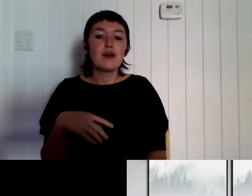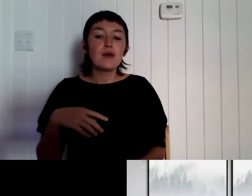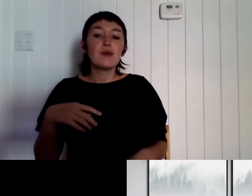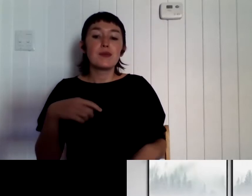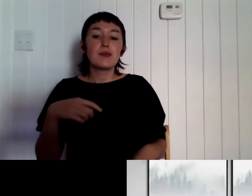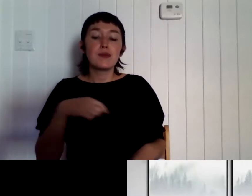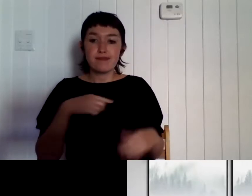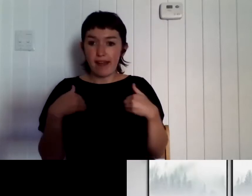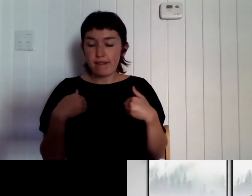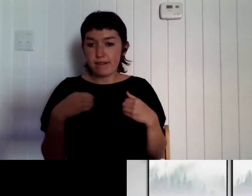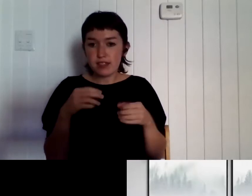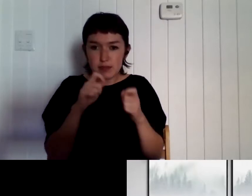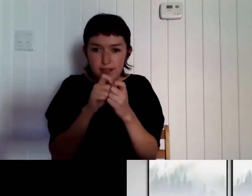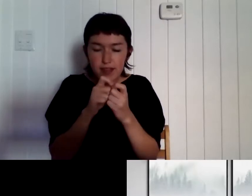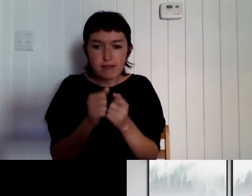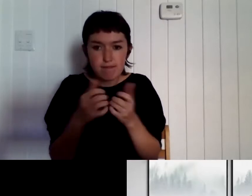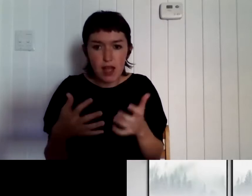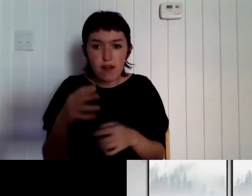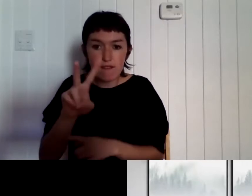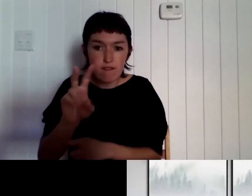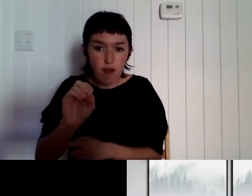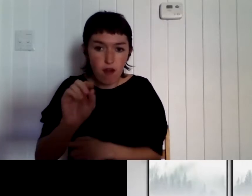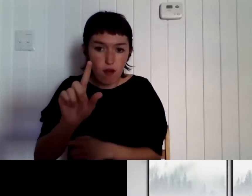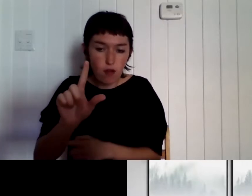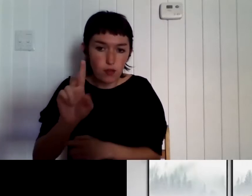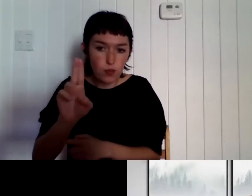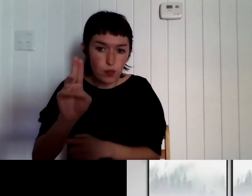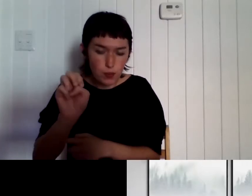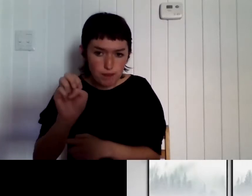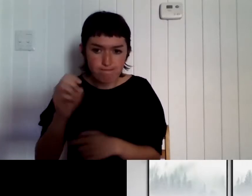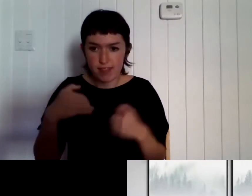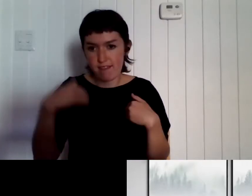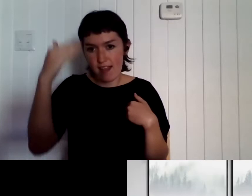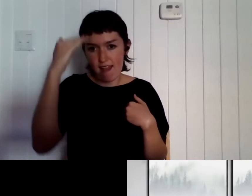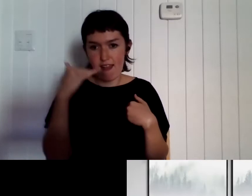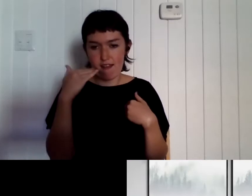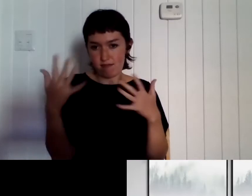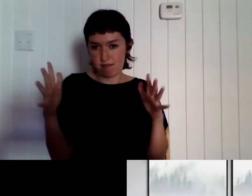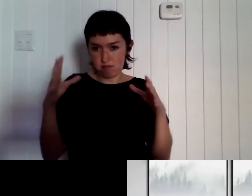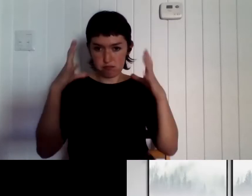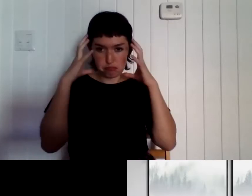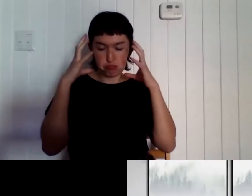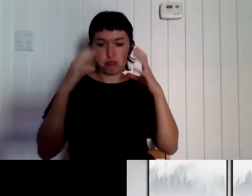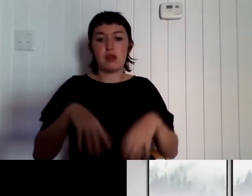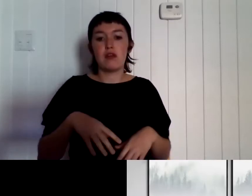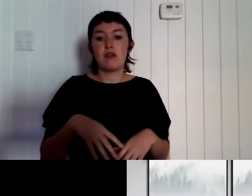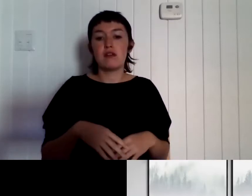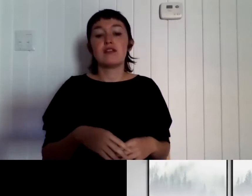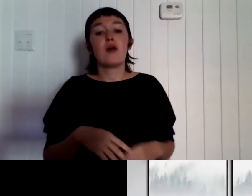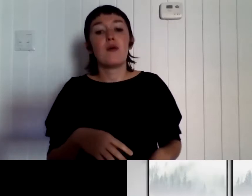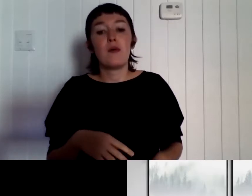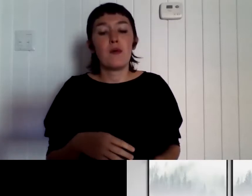volume inside of our heads. Our brain can't go beyond our skull. But rather than just being one big sort of balloon,